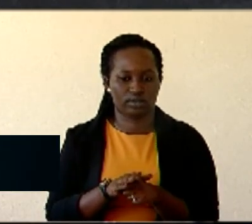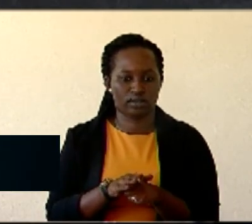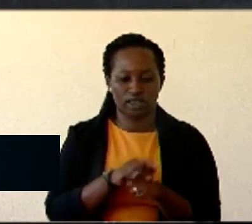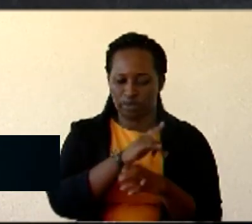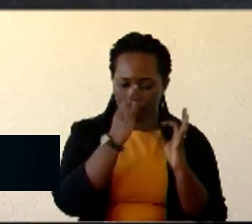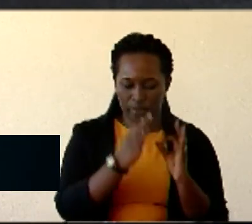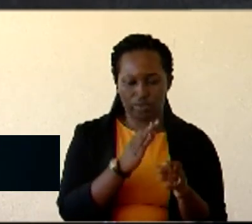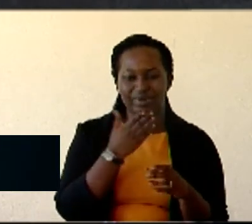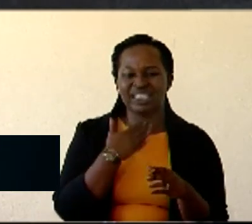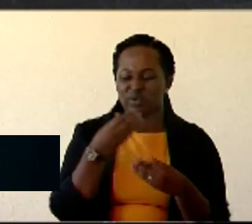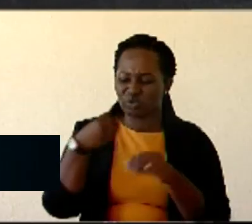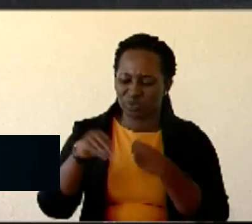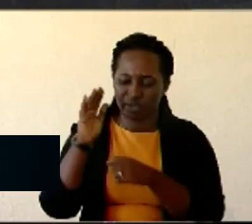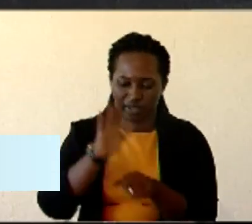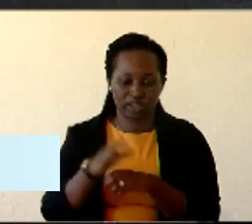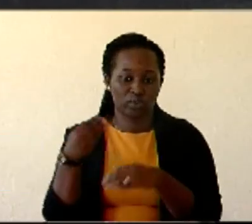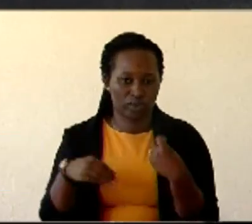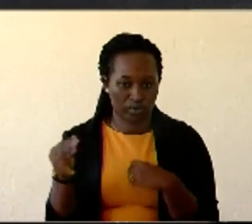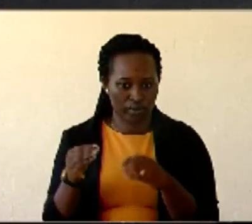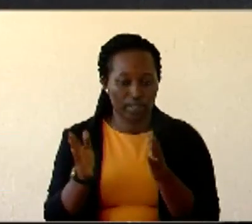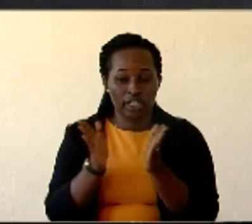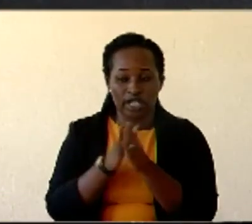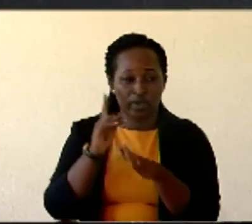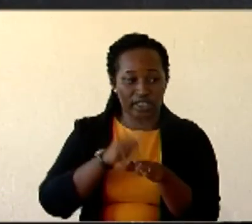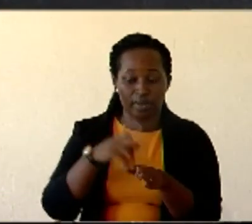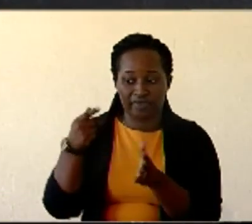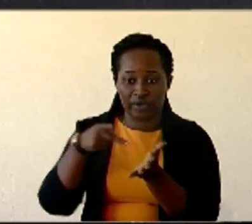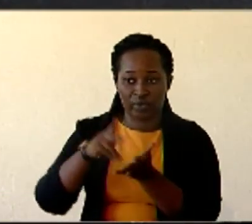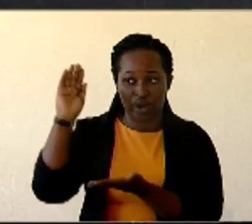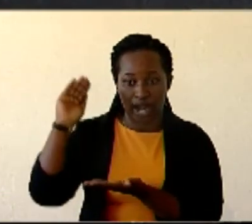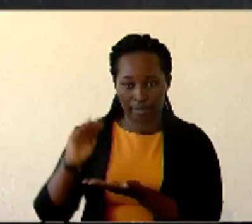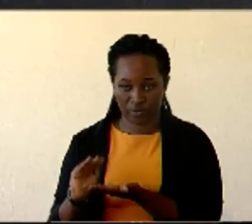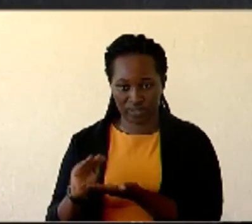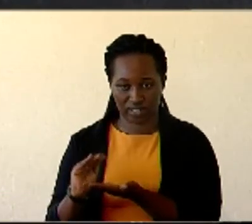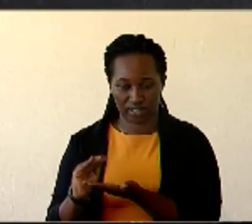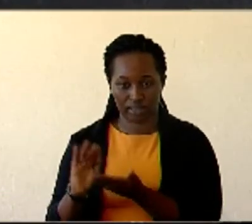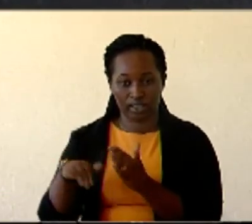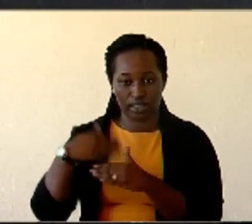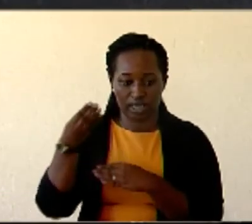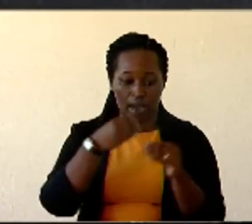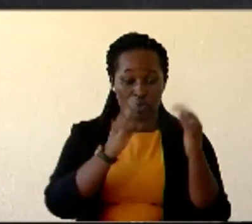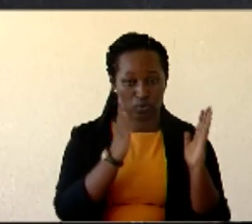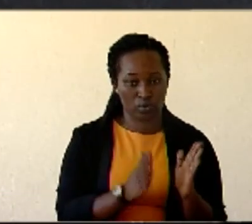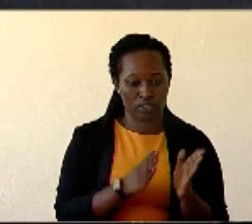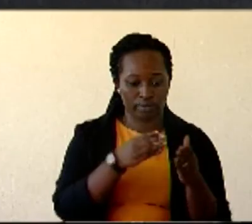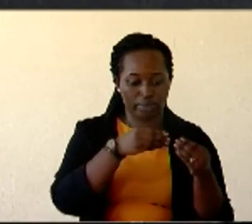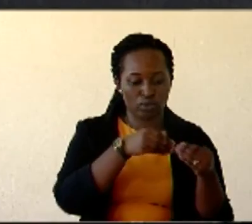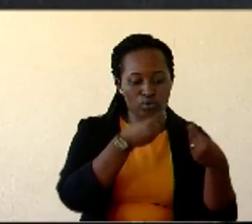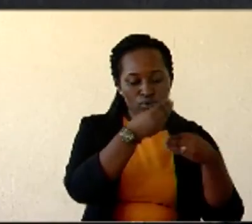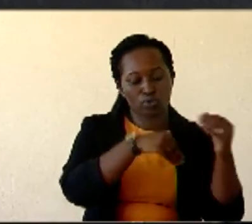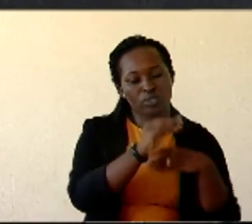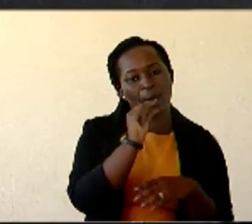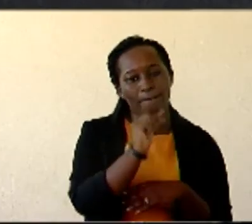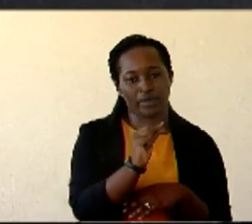commodity at the market. And when the price reduces, then they supply less to the market. So